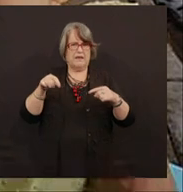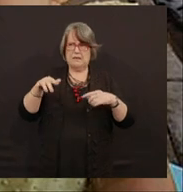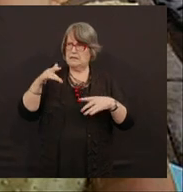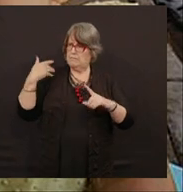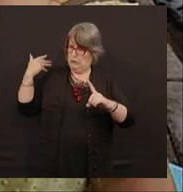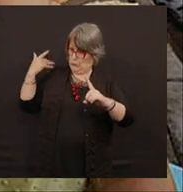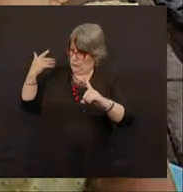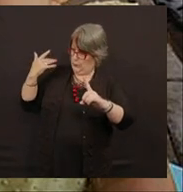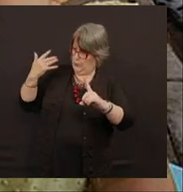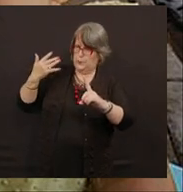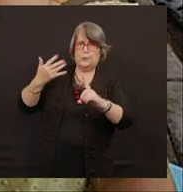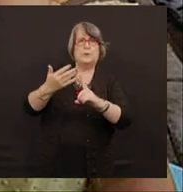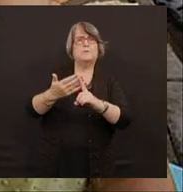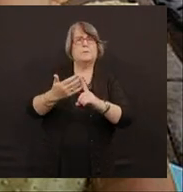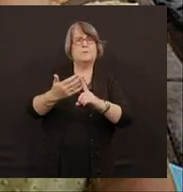long cycle.